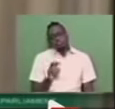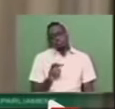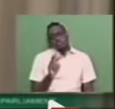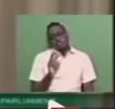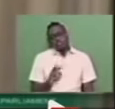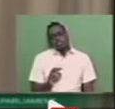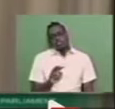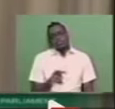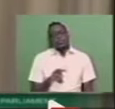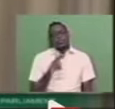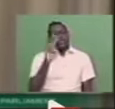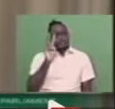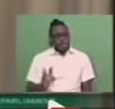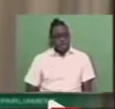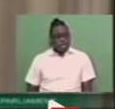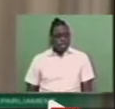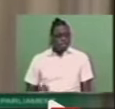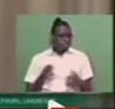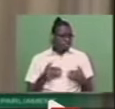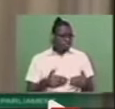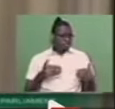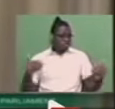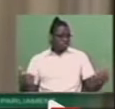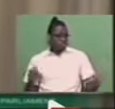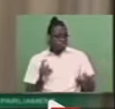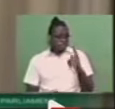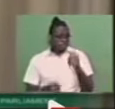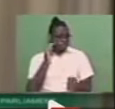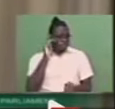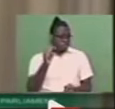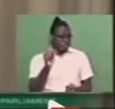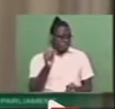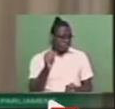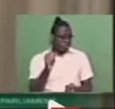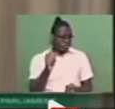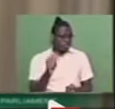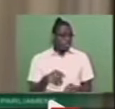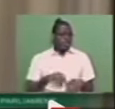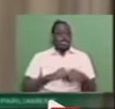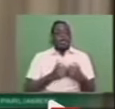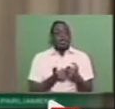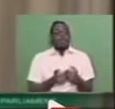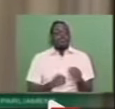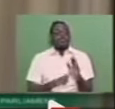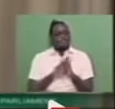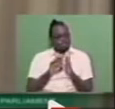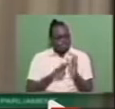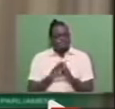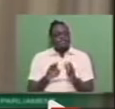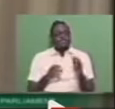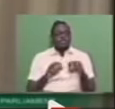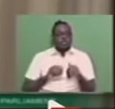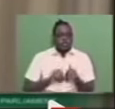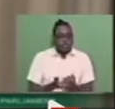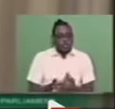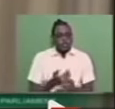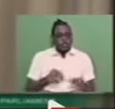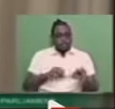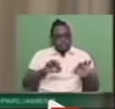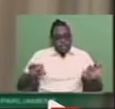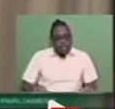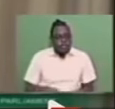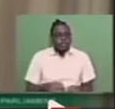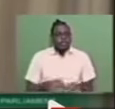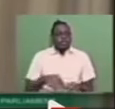issue. Discussions for the development of this field have been ongoing across successive administrations because of its very intricate